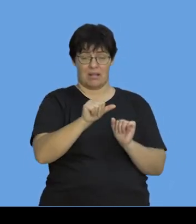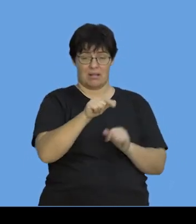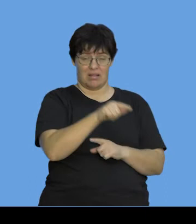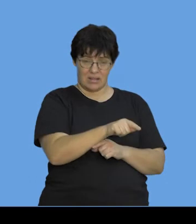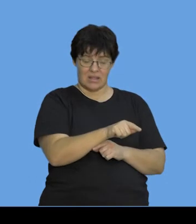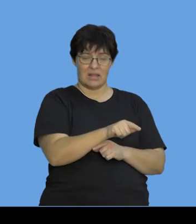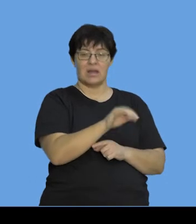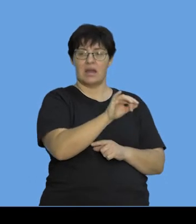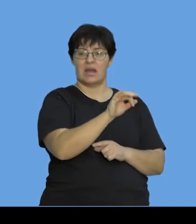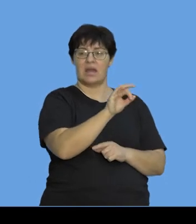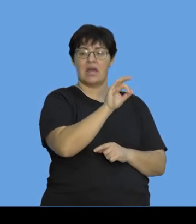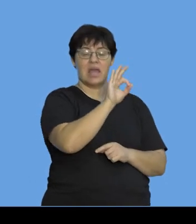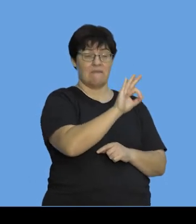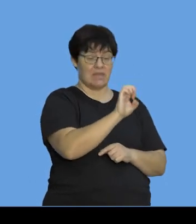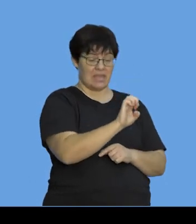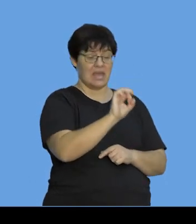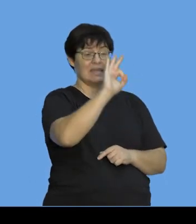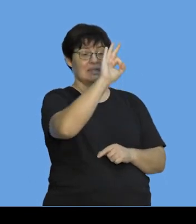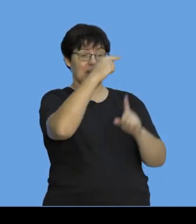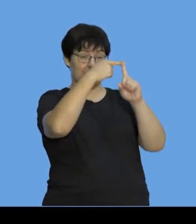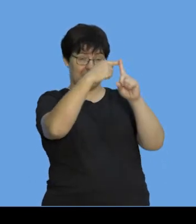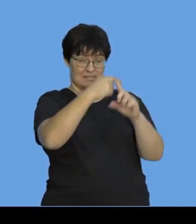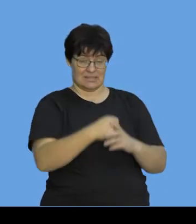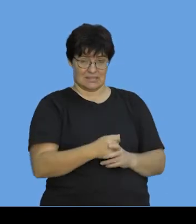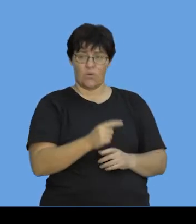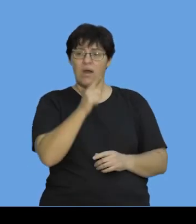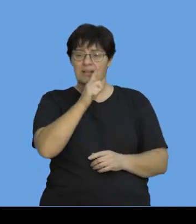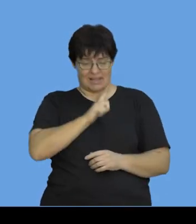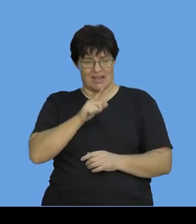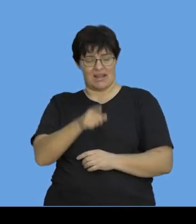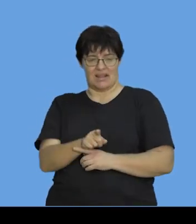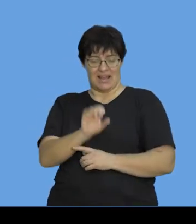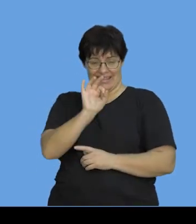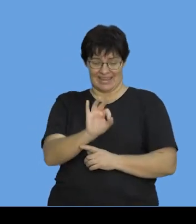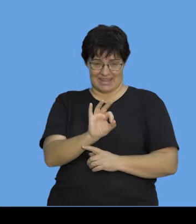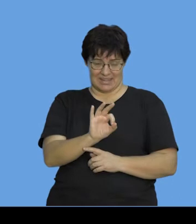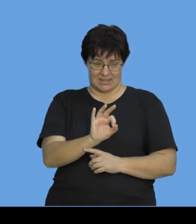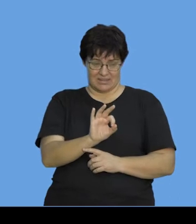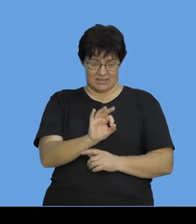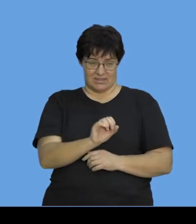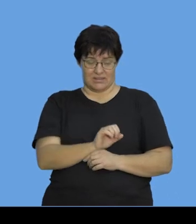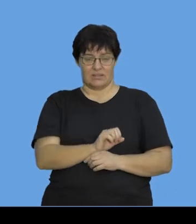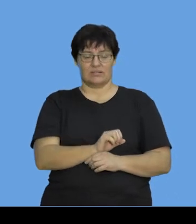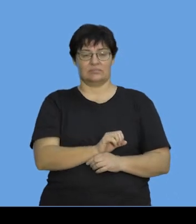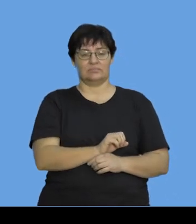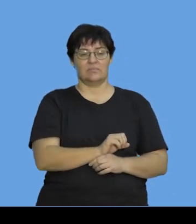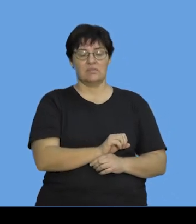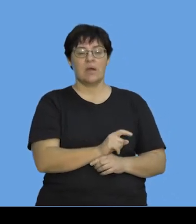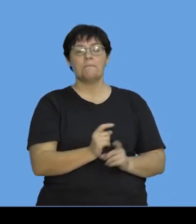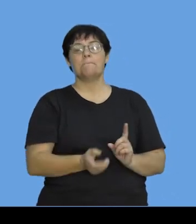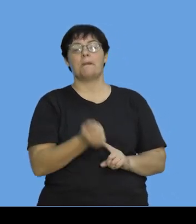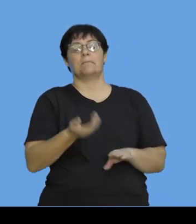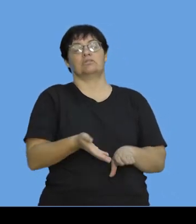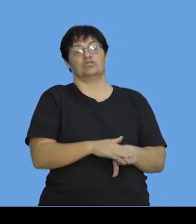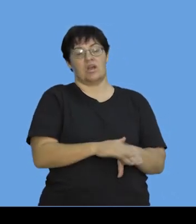the iron in this case is 3+, okay, because we're told by that number, it's an indication of the